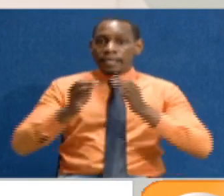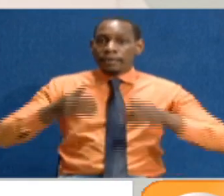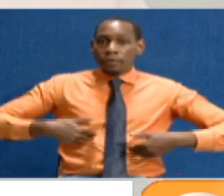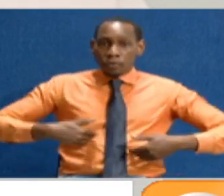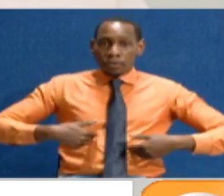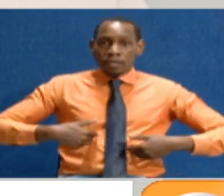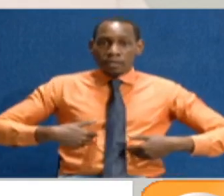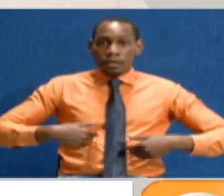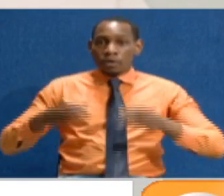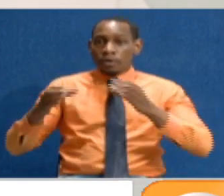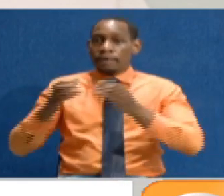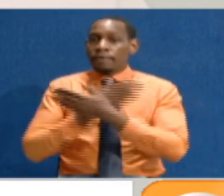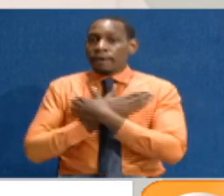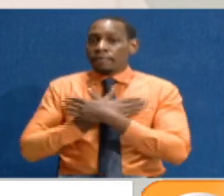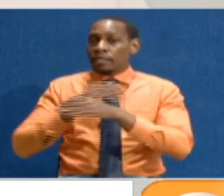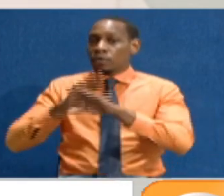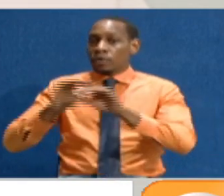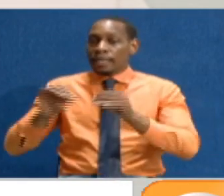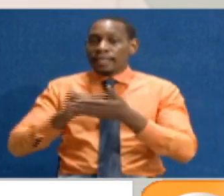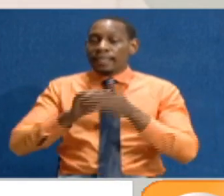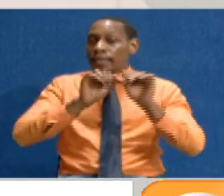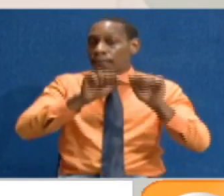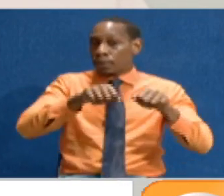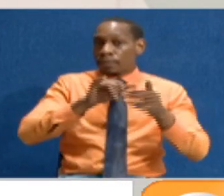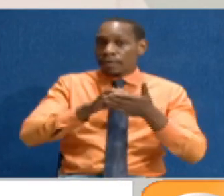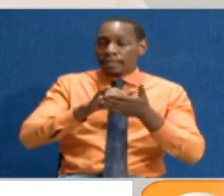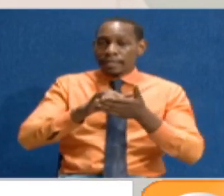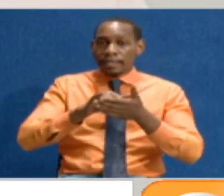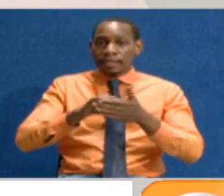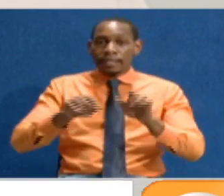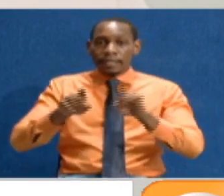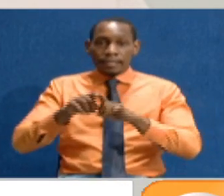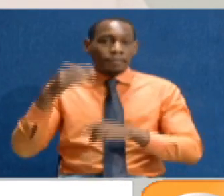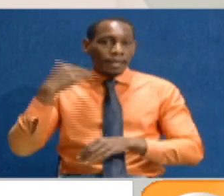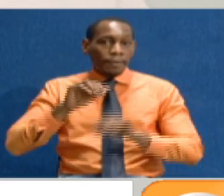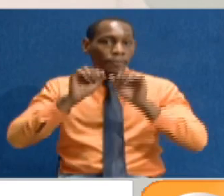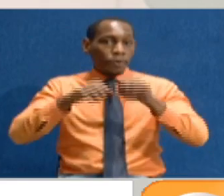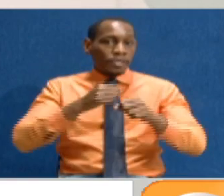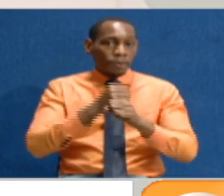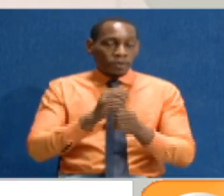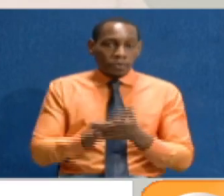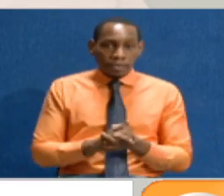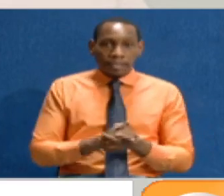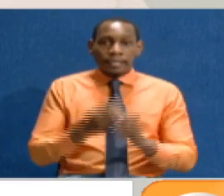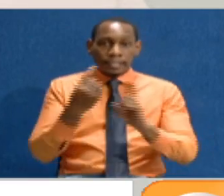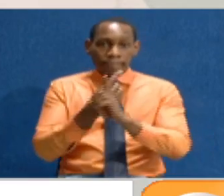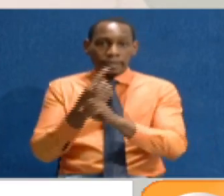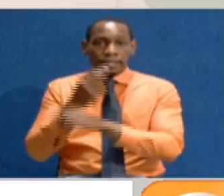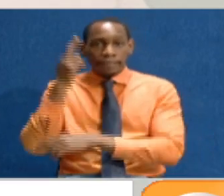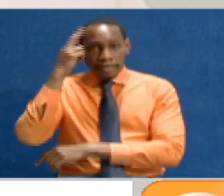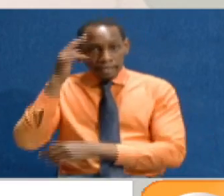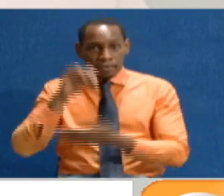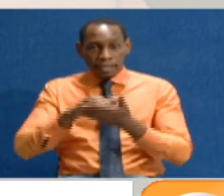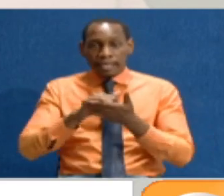hangs around with people who are also delinquent, it is possible that they could also end up in crime. So those are some of the ways of